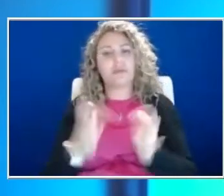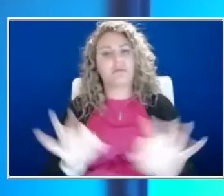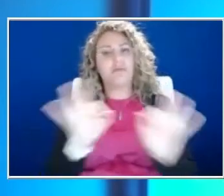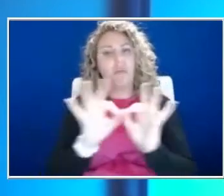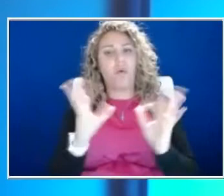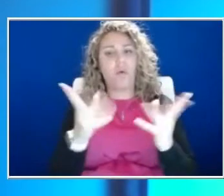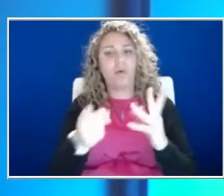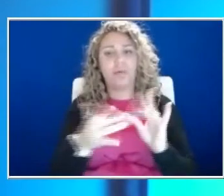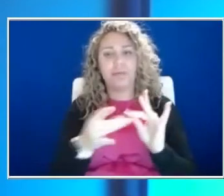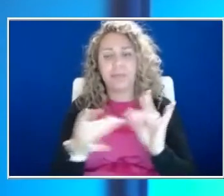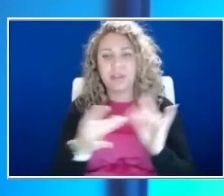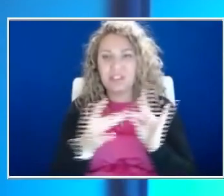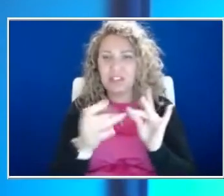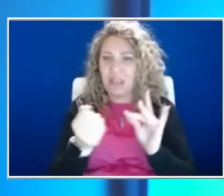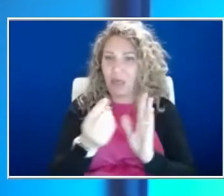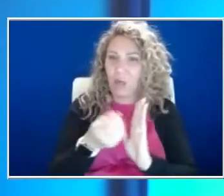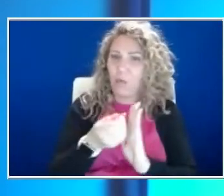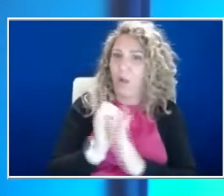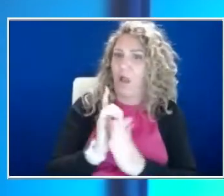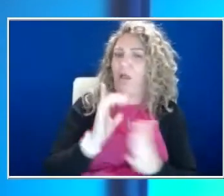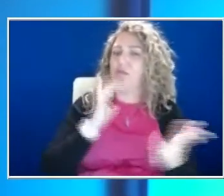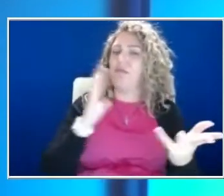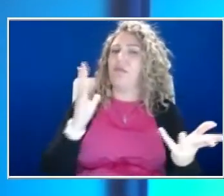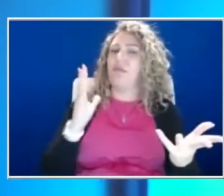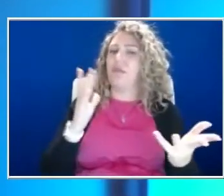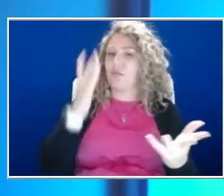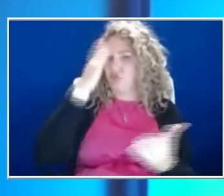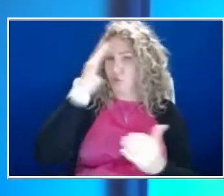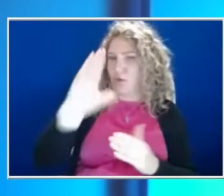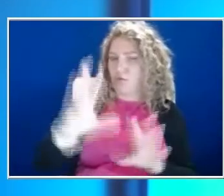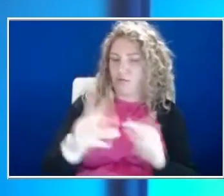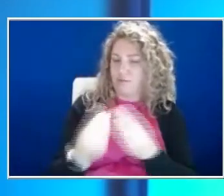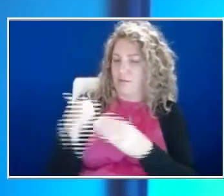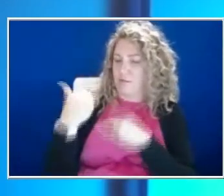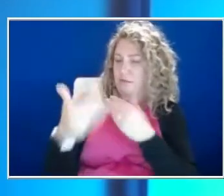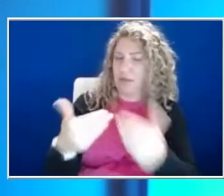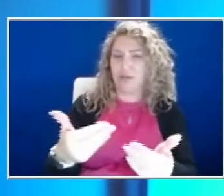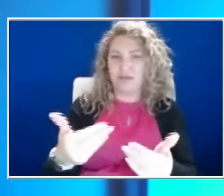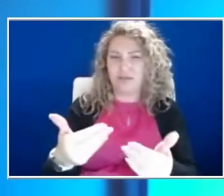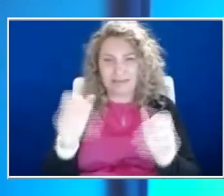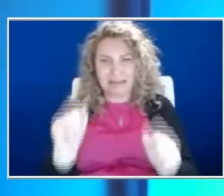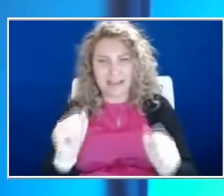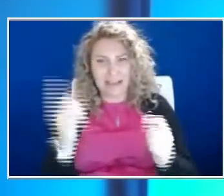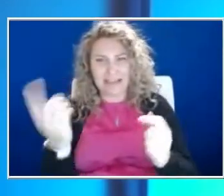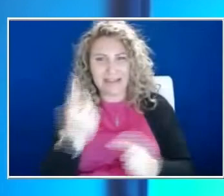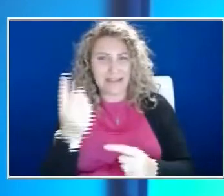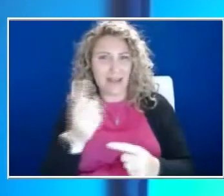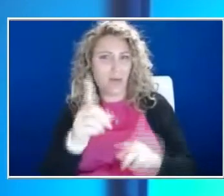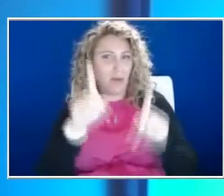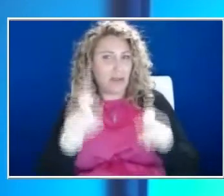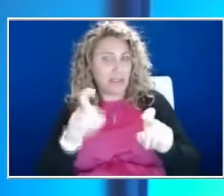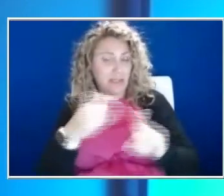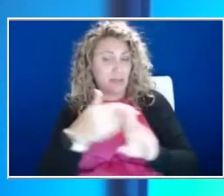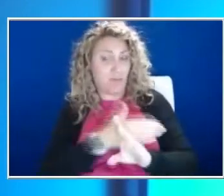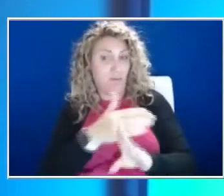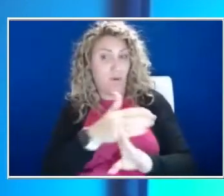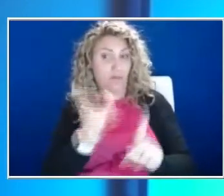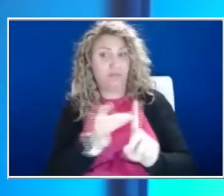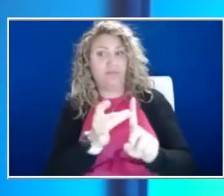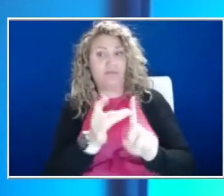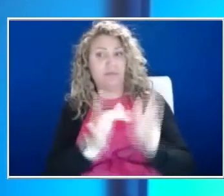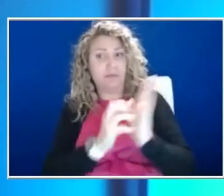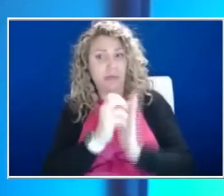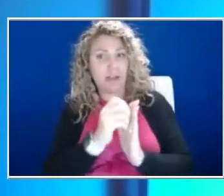little bit ago, is knowing your family history. Can somebody be tested before you get cancer so that you have the opportunity to avoid being in